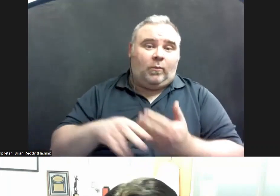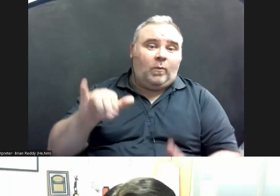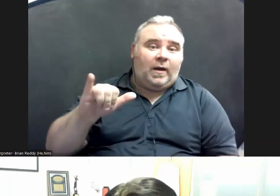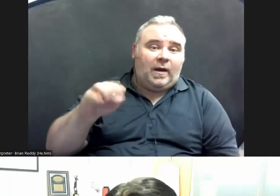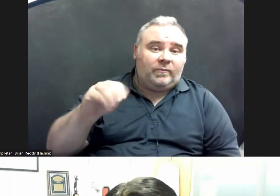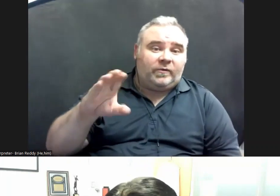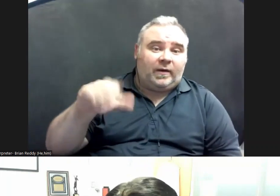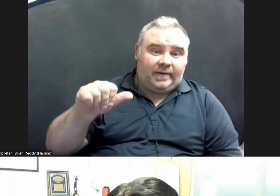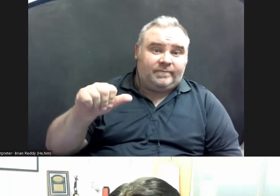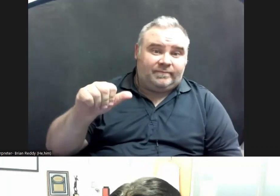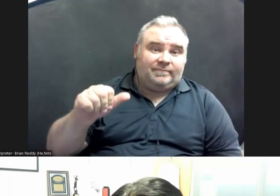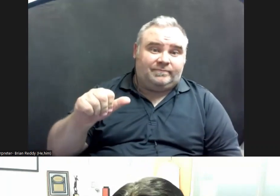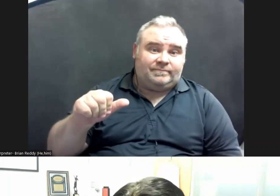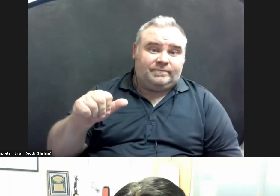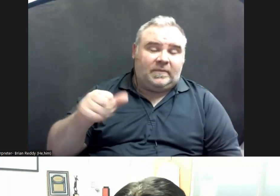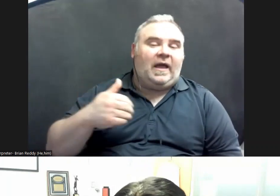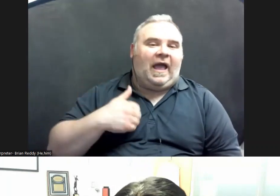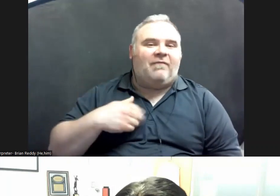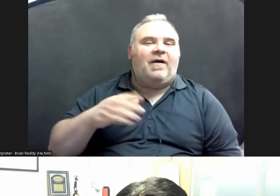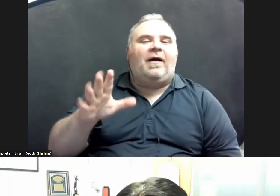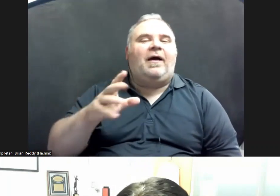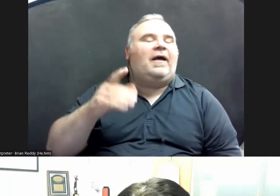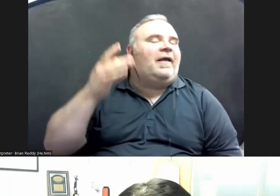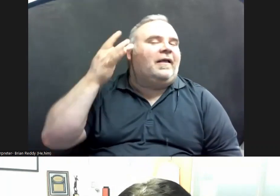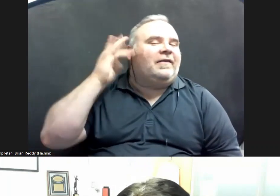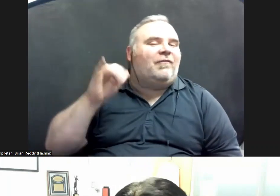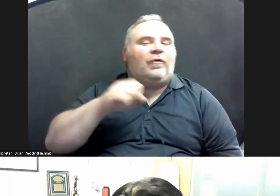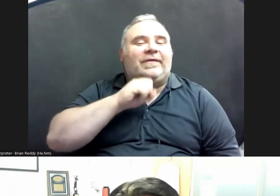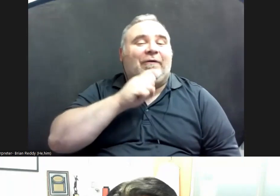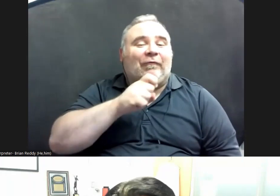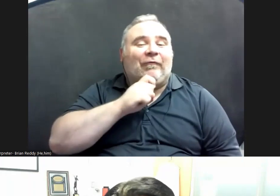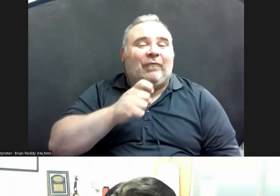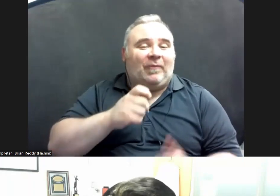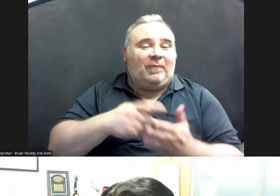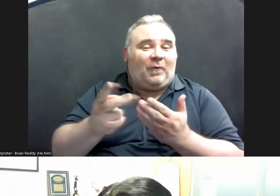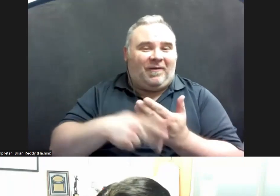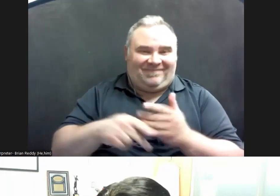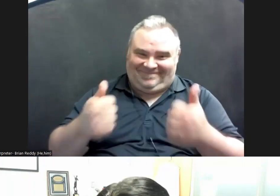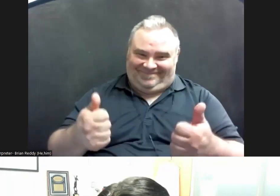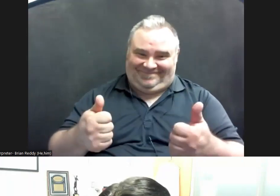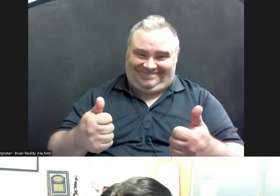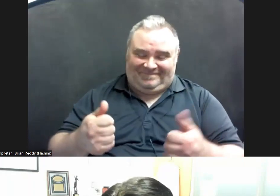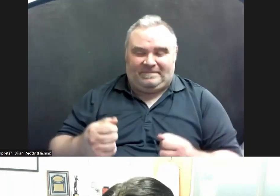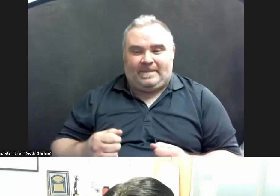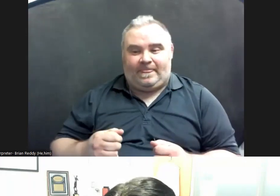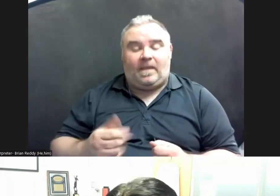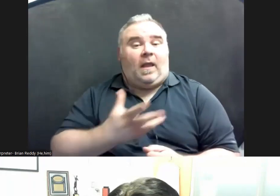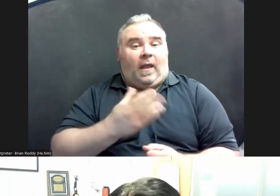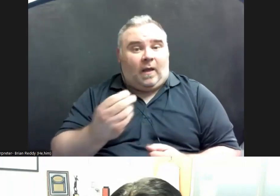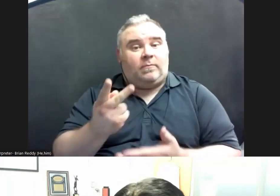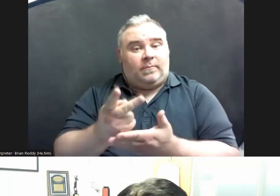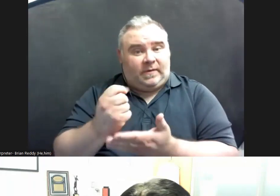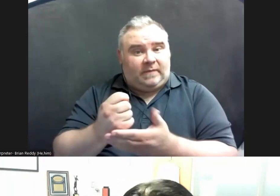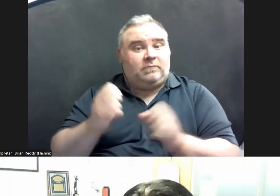YMCA quite a bit. They have a Silver Sneakers program that's excellent. And often there are physical therapists that can help locally